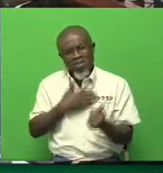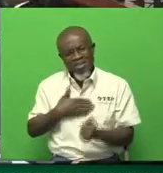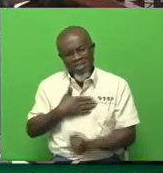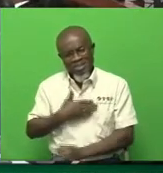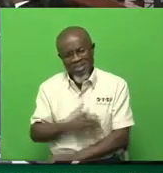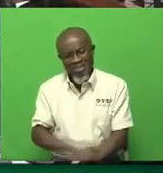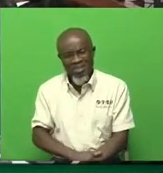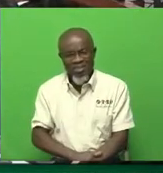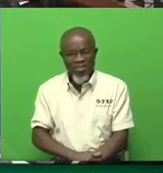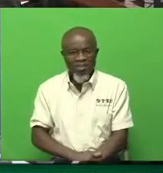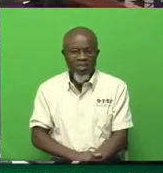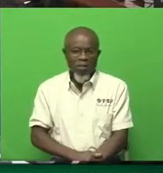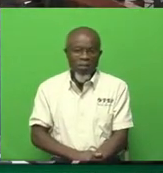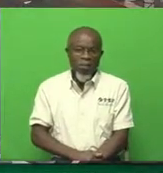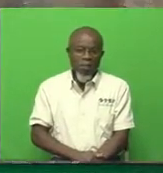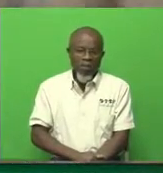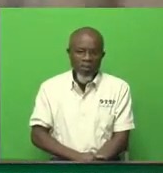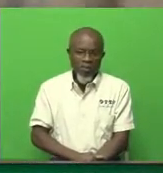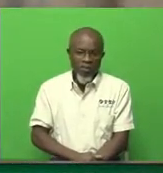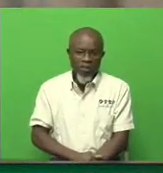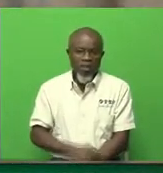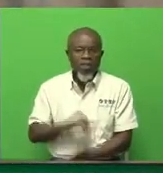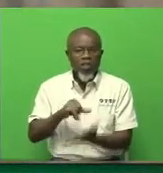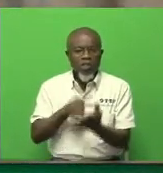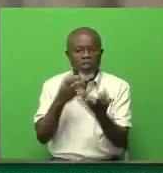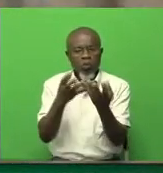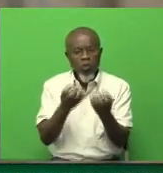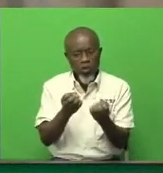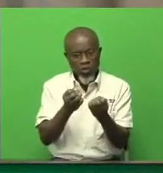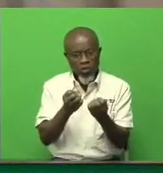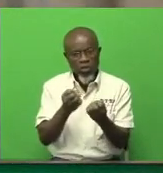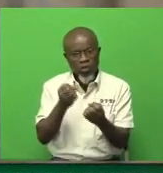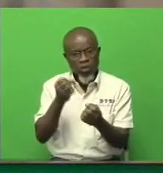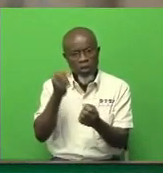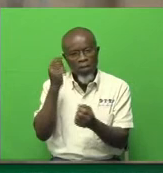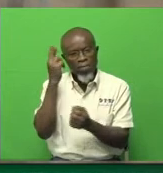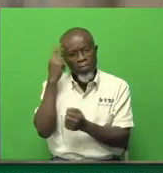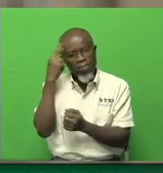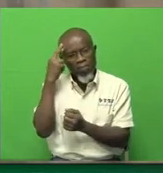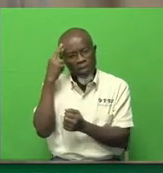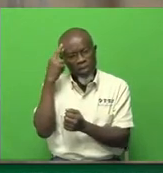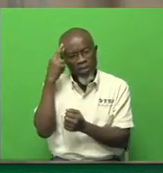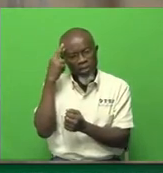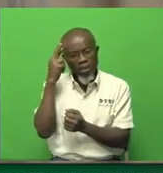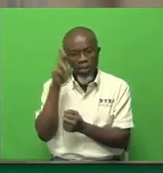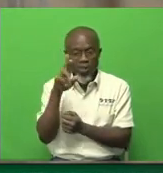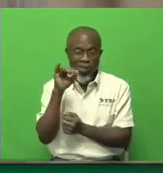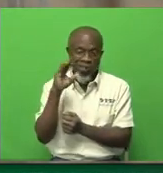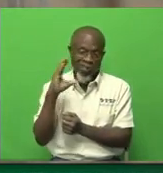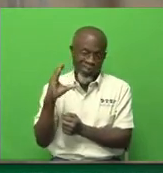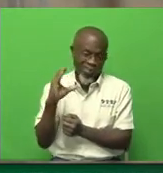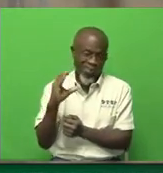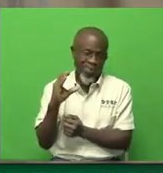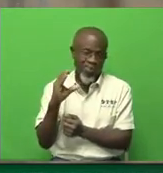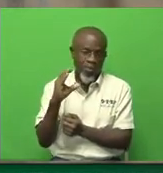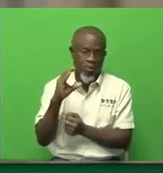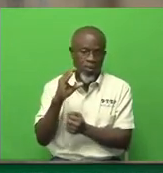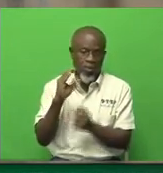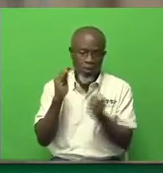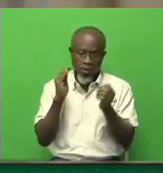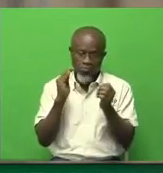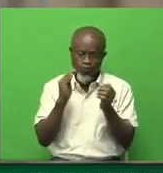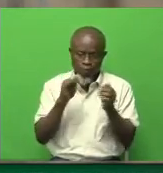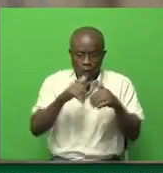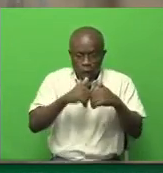Mr Deputy speaker I want to remind the Ric that the approach in terms of